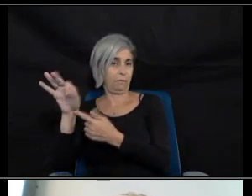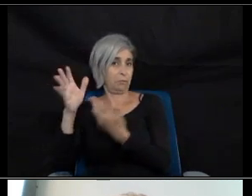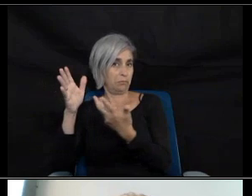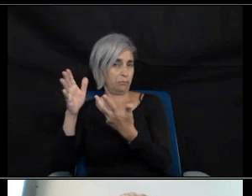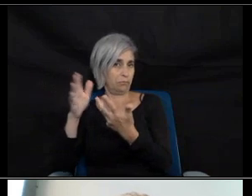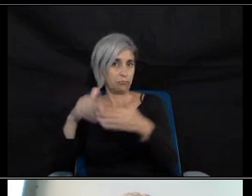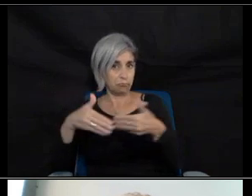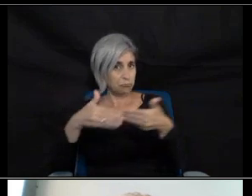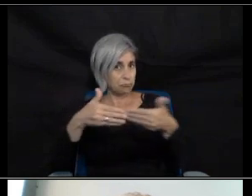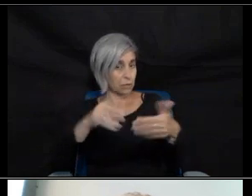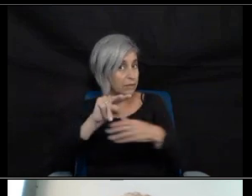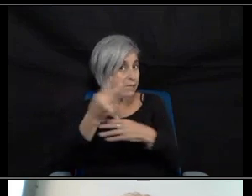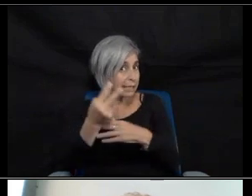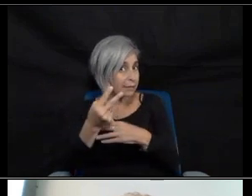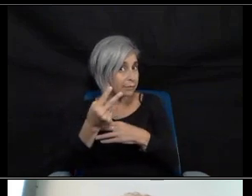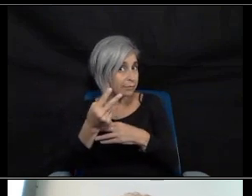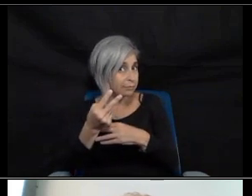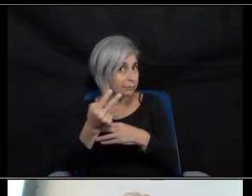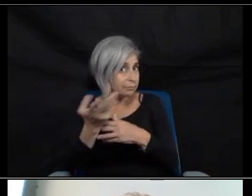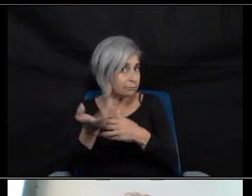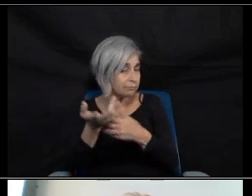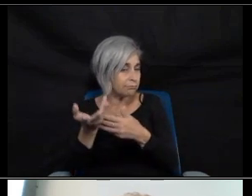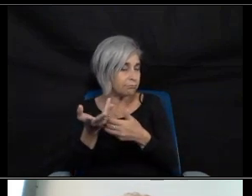Do I hear a second?